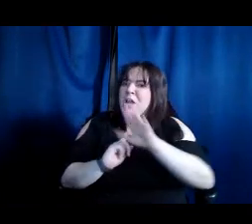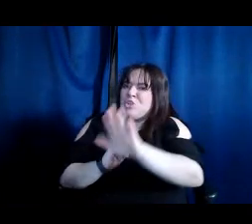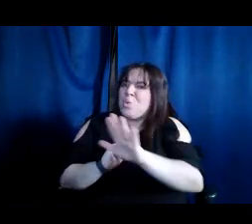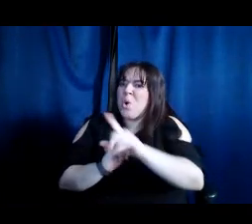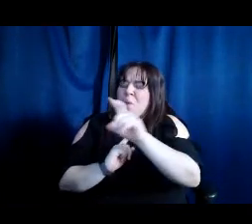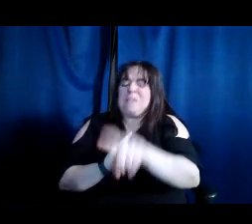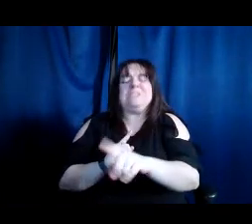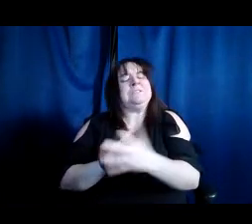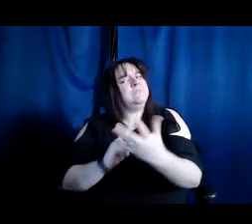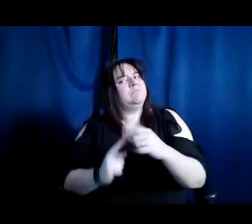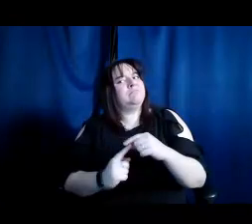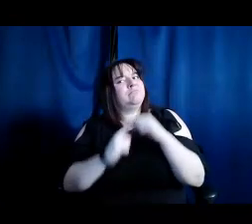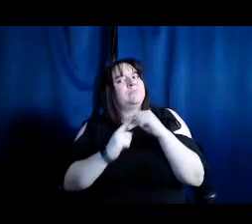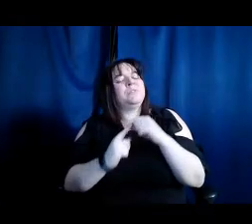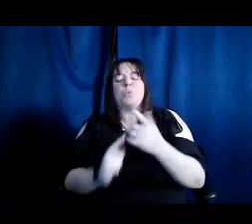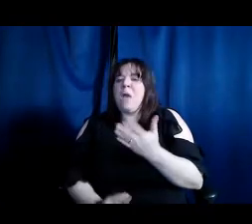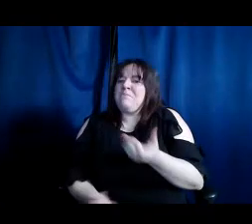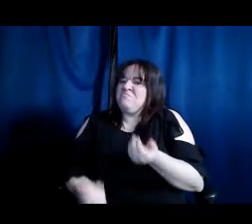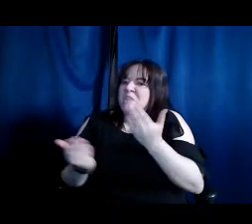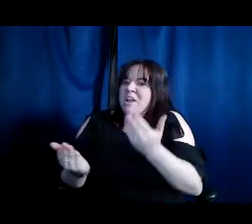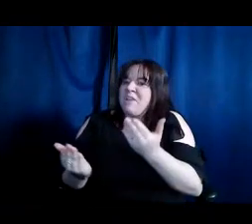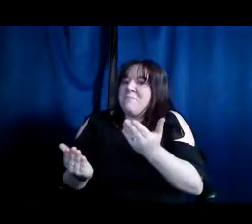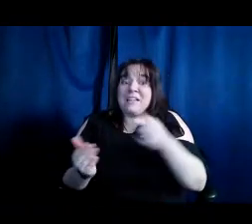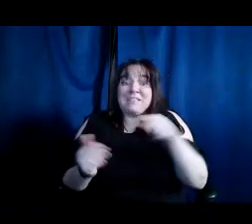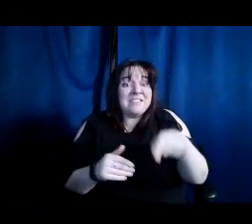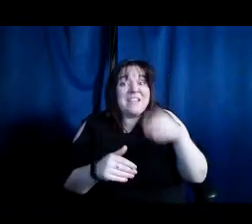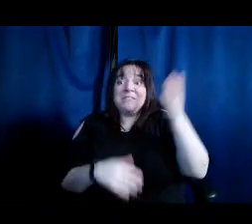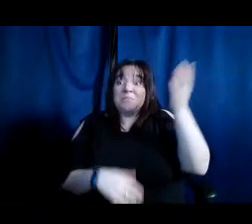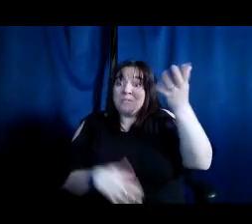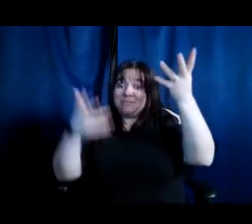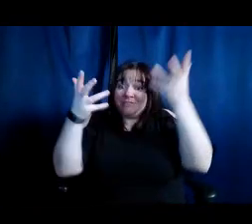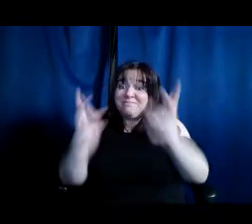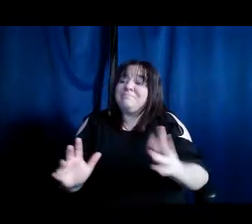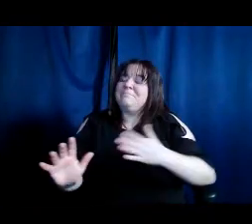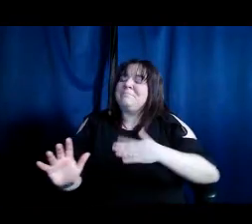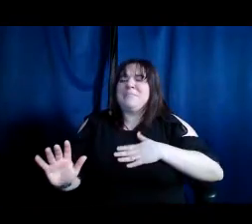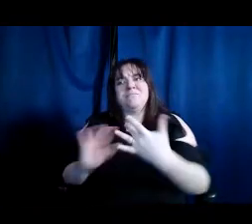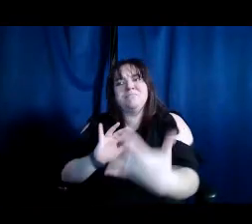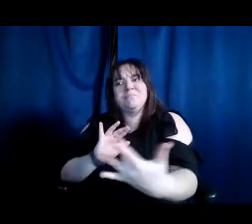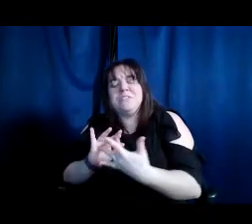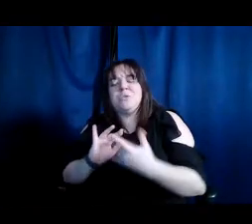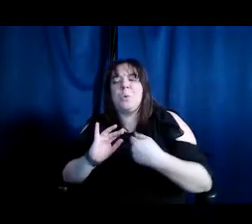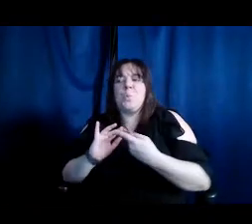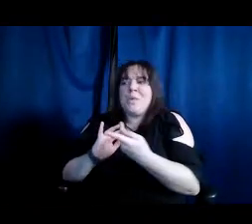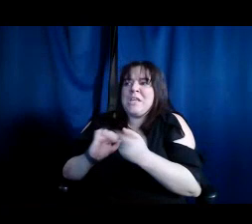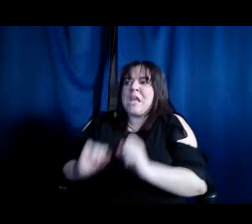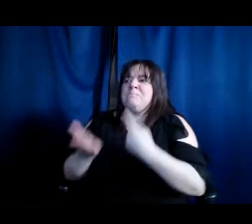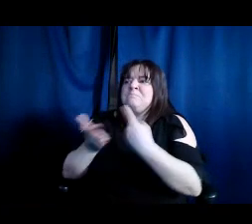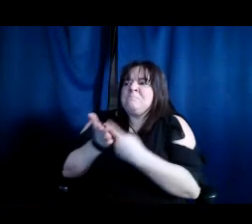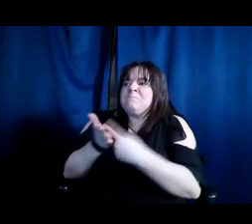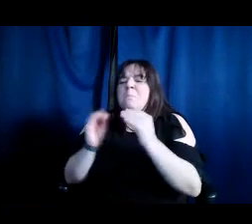would recommend reaching out to me after the webinar so we can talk more exactly how that would work